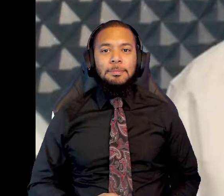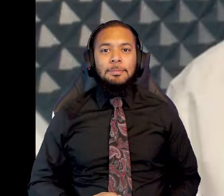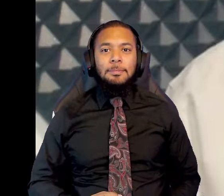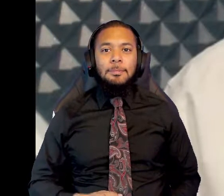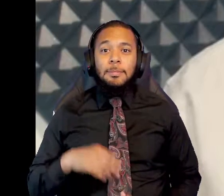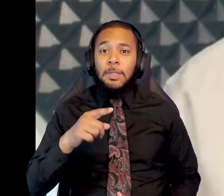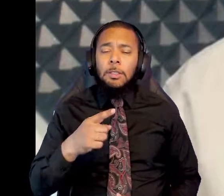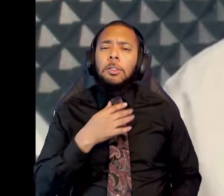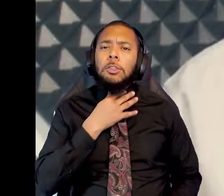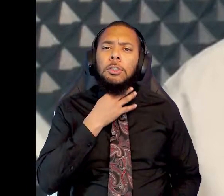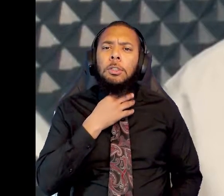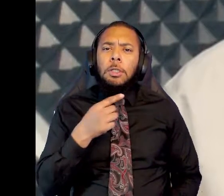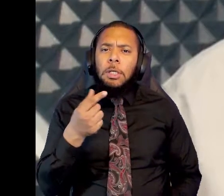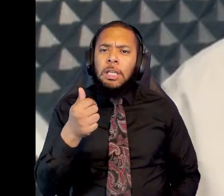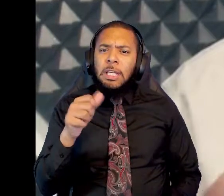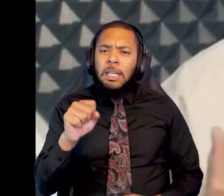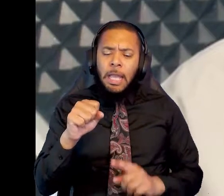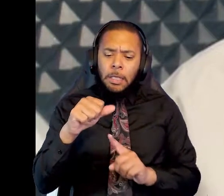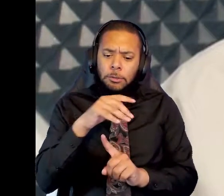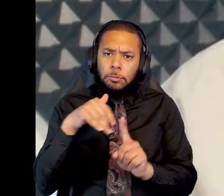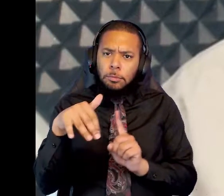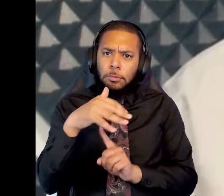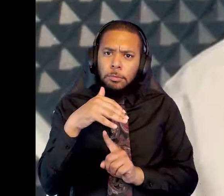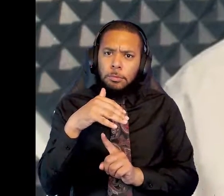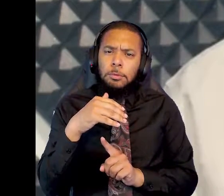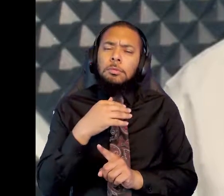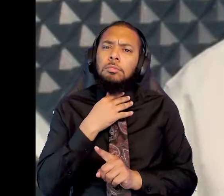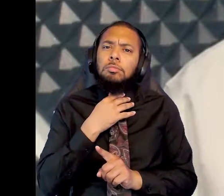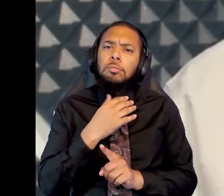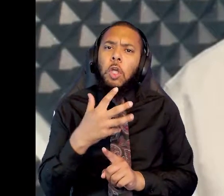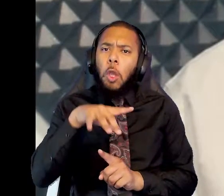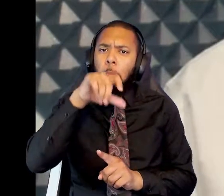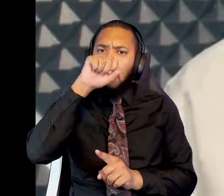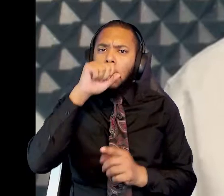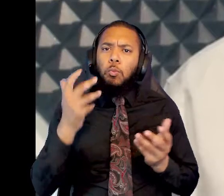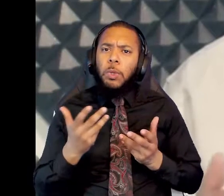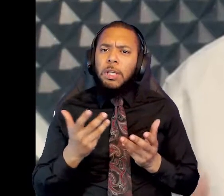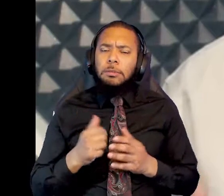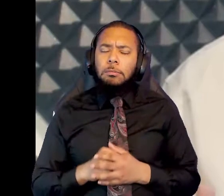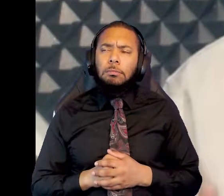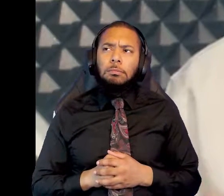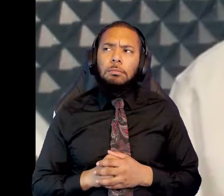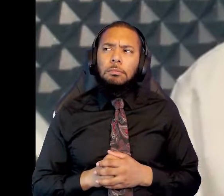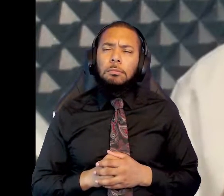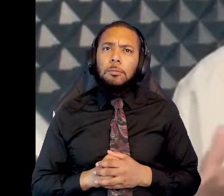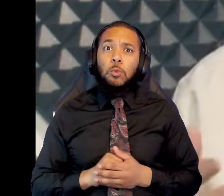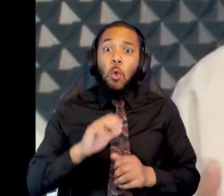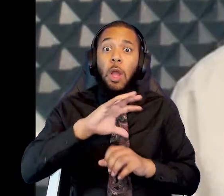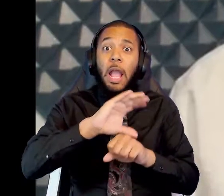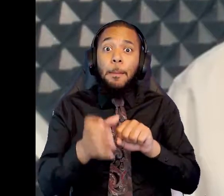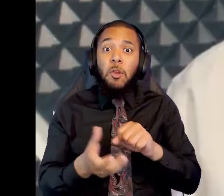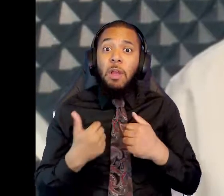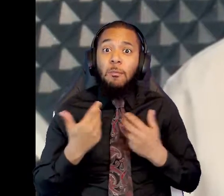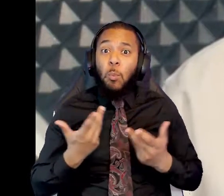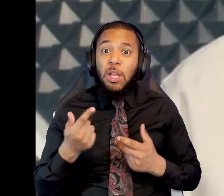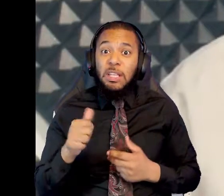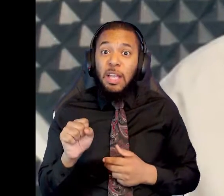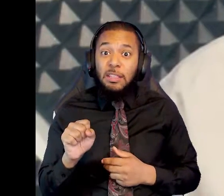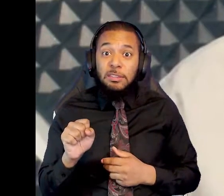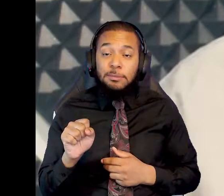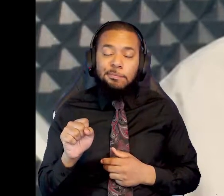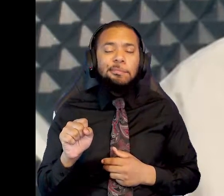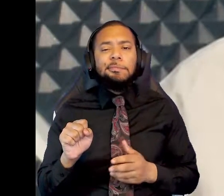Have you ever wondered what gases are surrounding you and what gases you're breathing in the atmosphere? A lot of times we learn very quickly